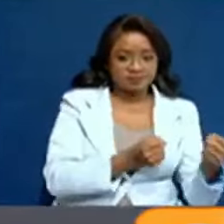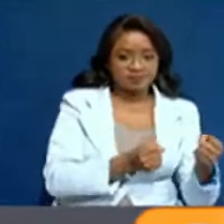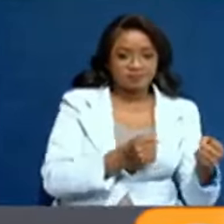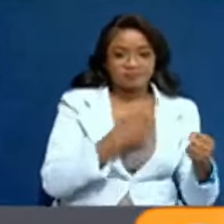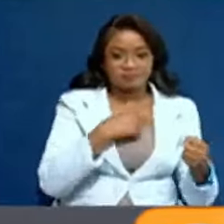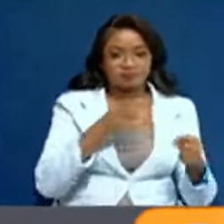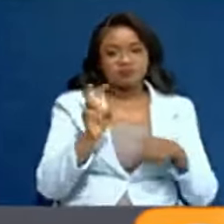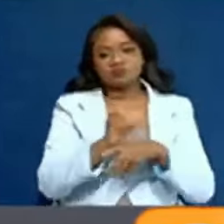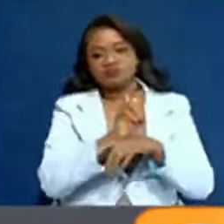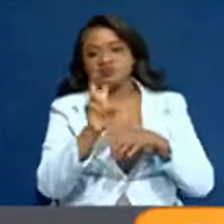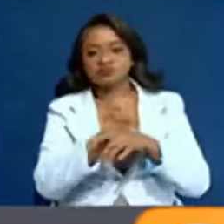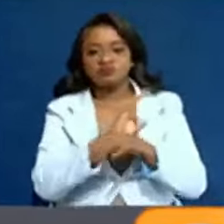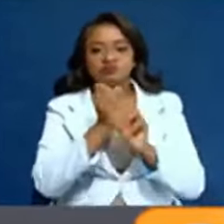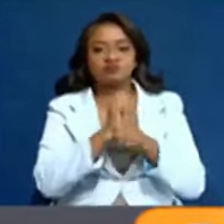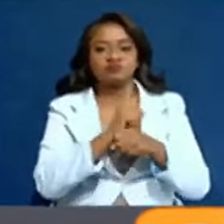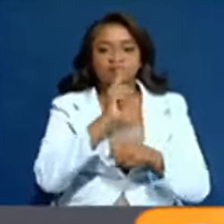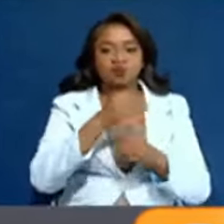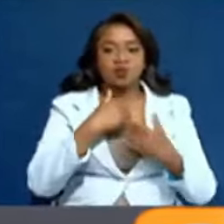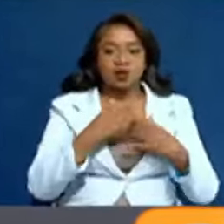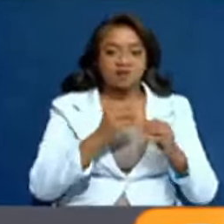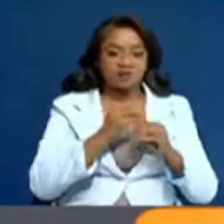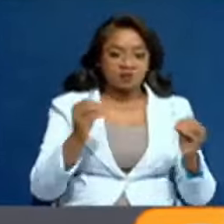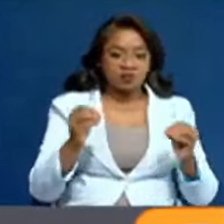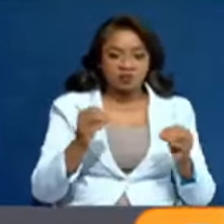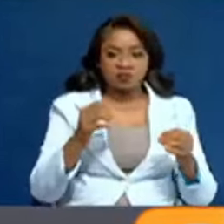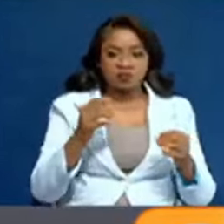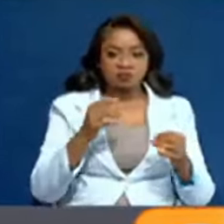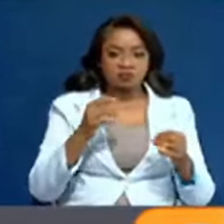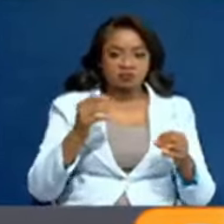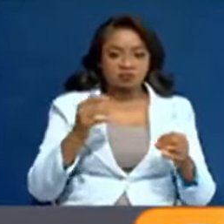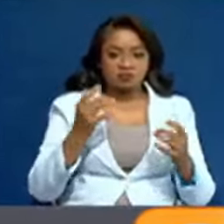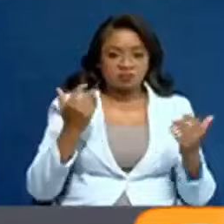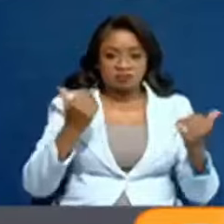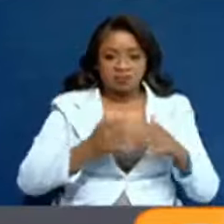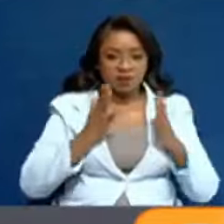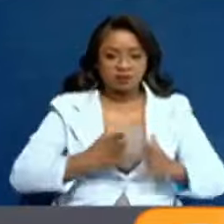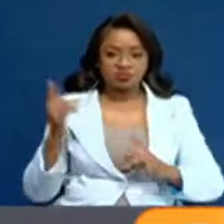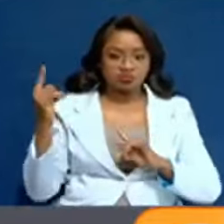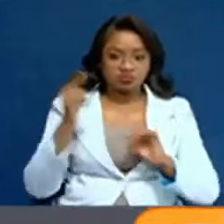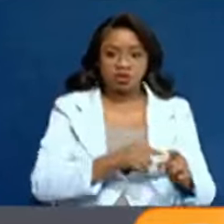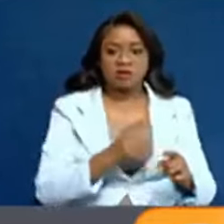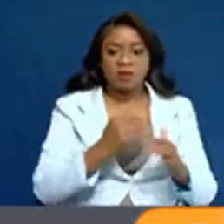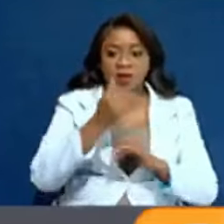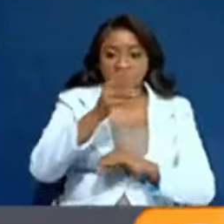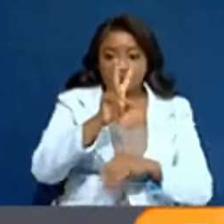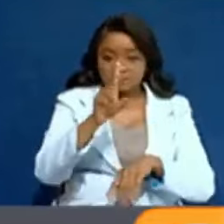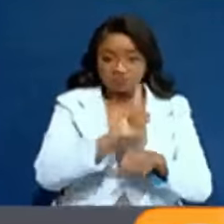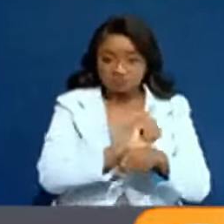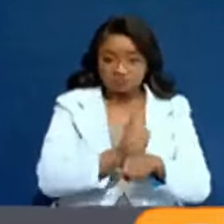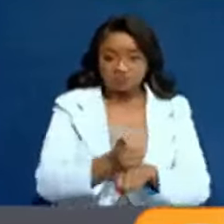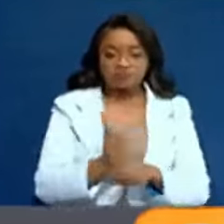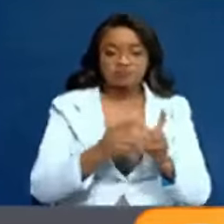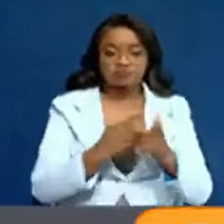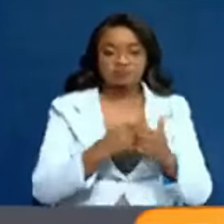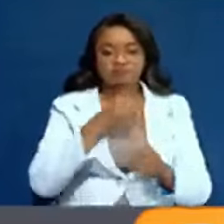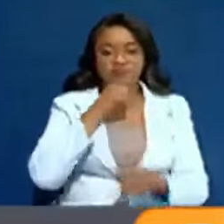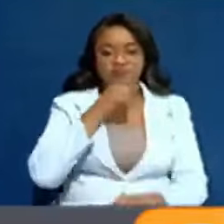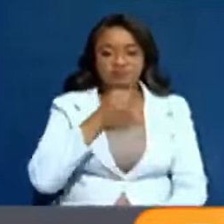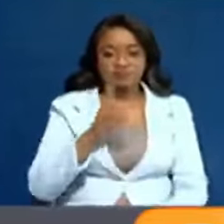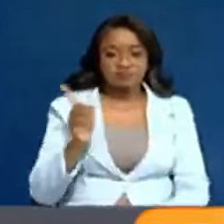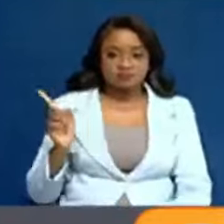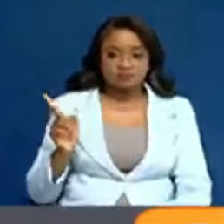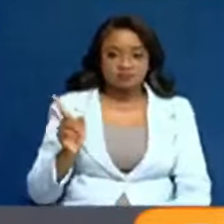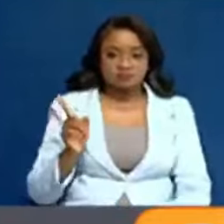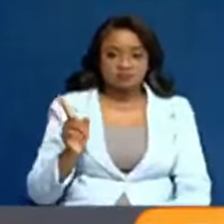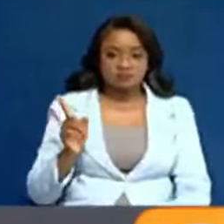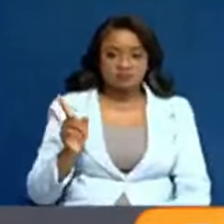seen monitoring to ensure there are no surprises. After about 2 minutes, one man returns to the car and leaves again